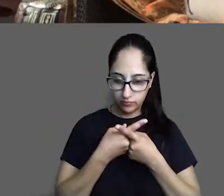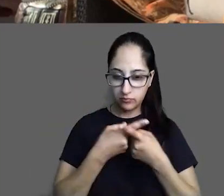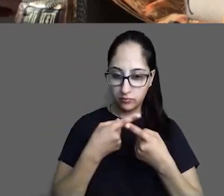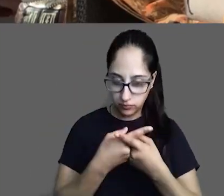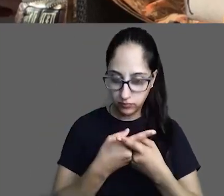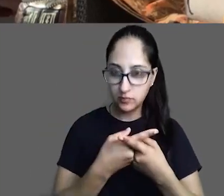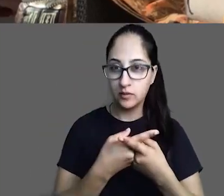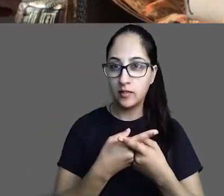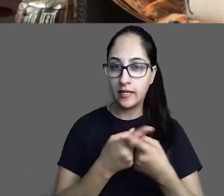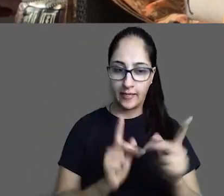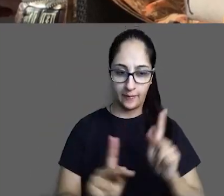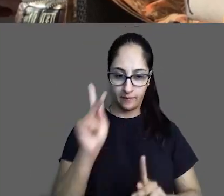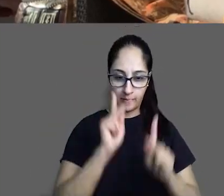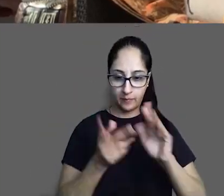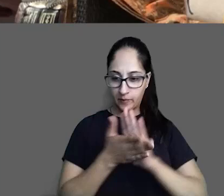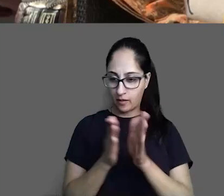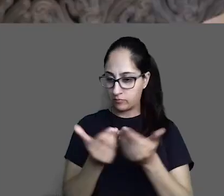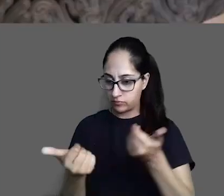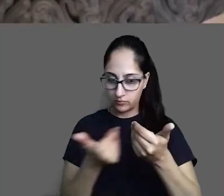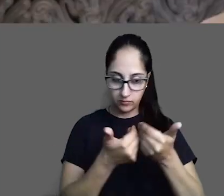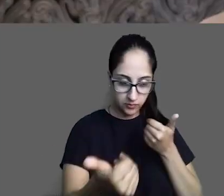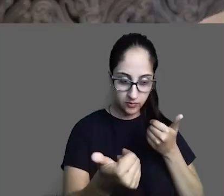people to understand each other better?